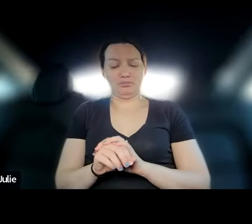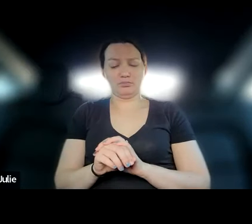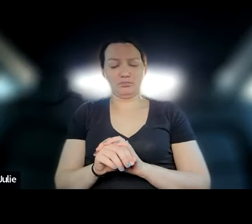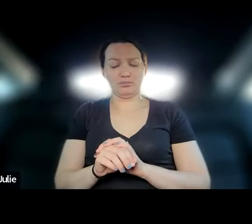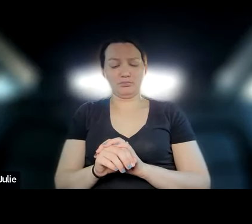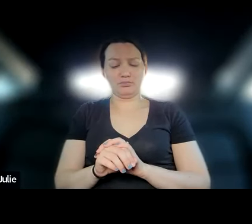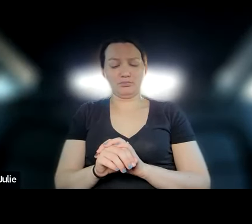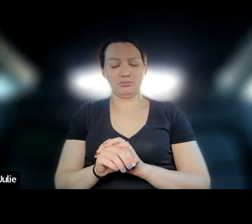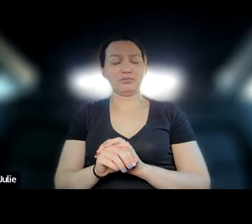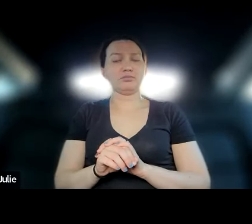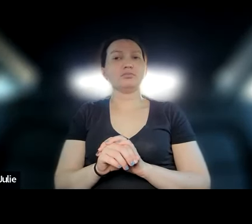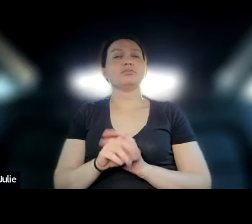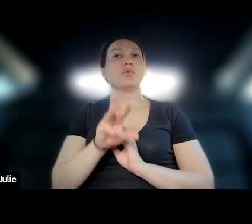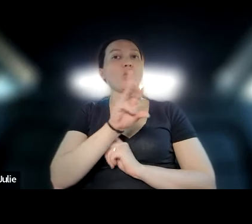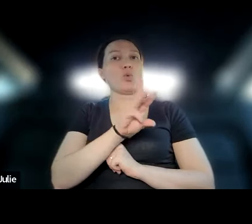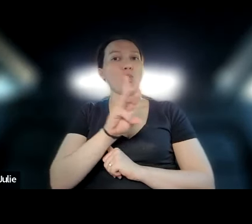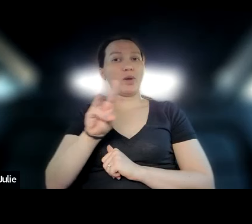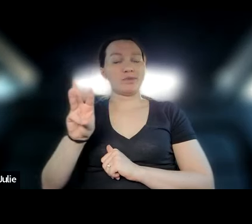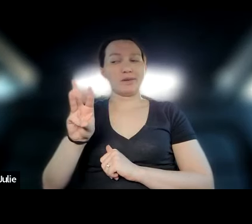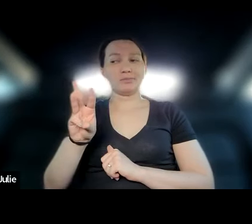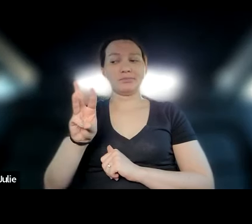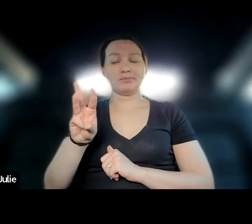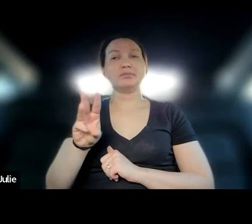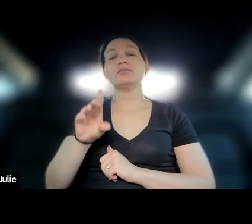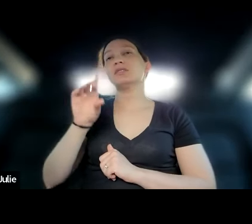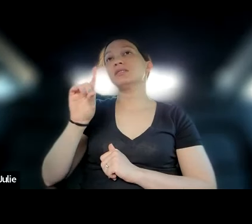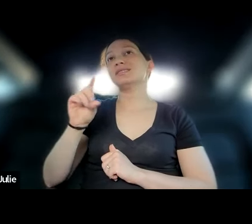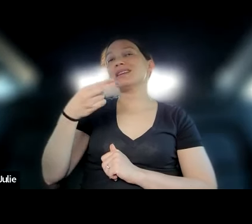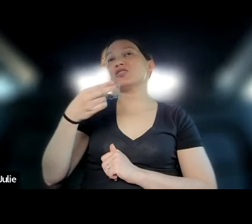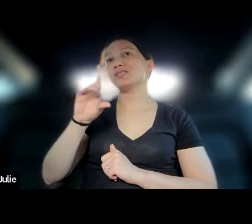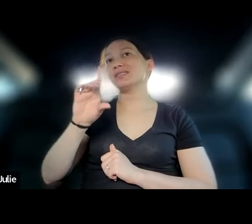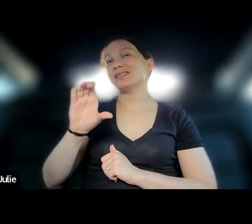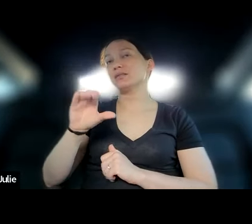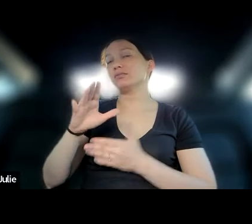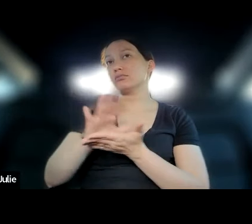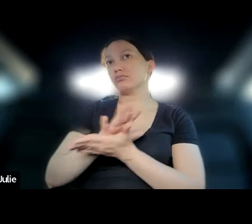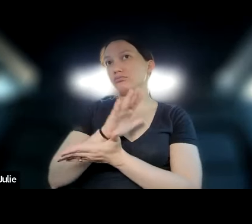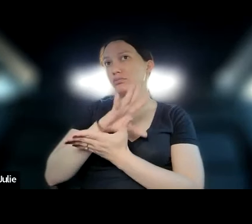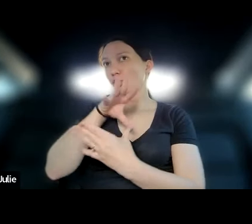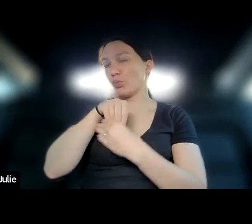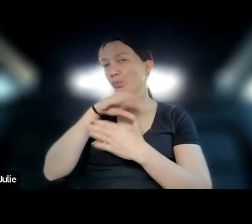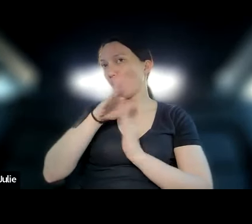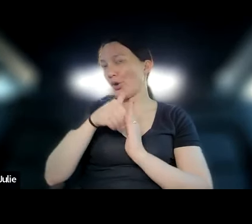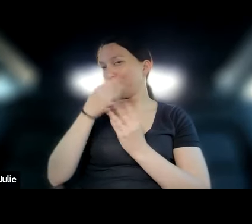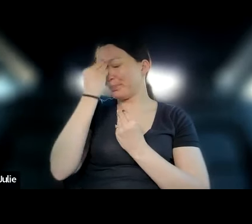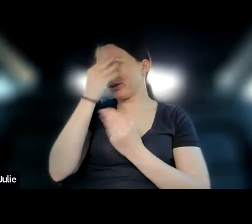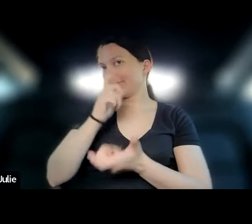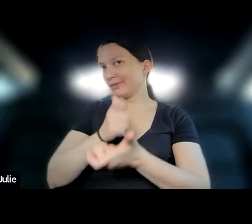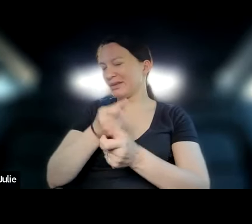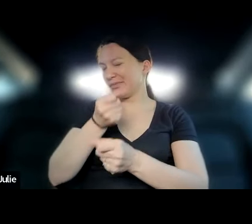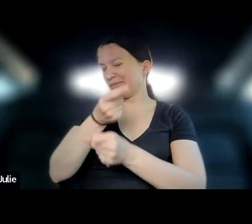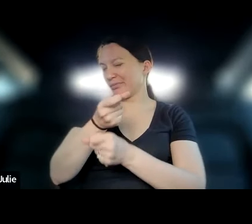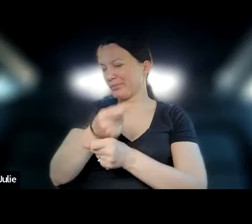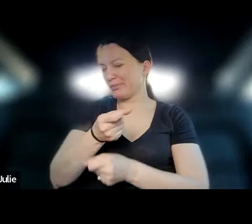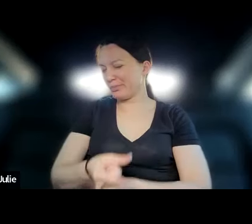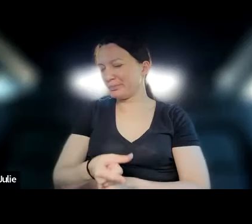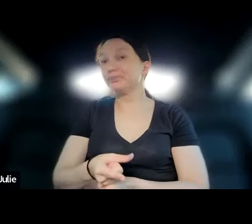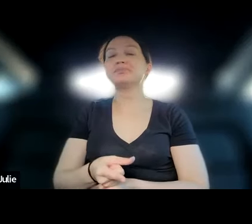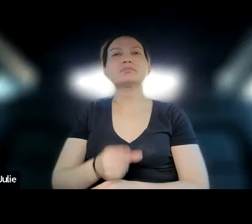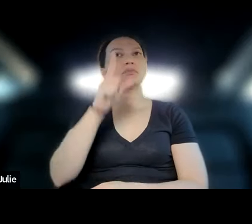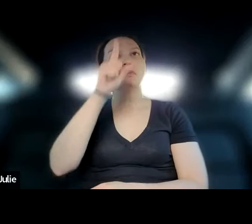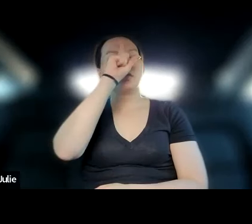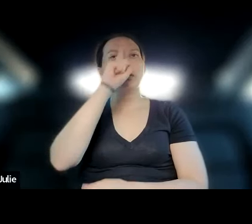a link to a DHCD document that includes all of this information that is updated yearly. And so I think that'll